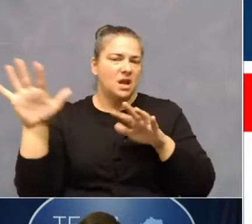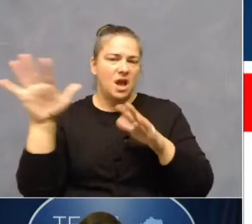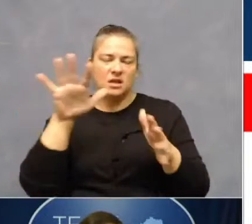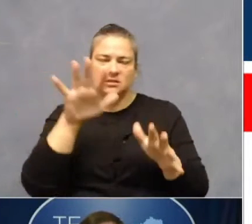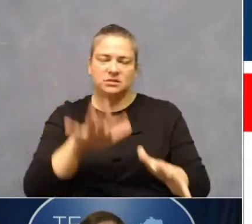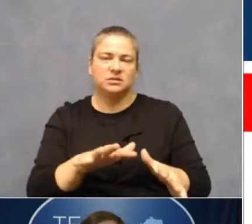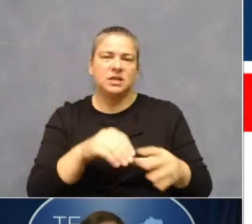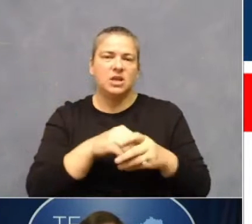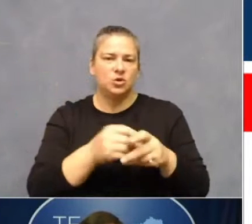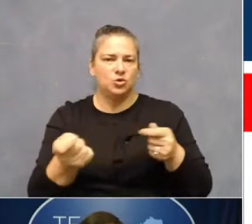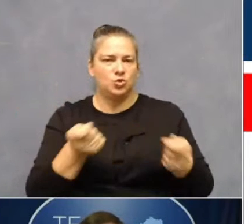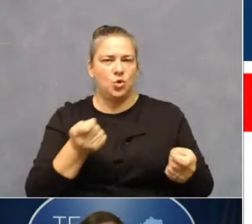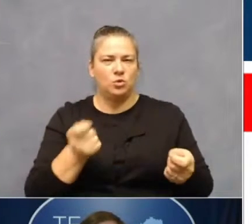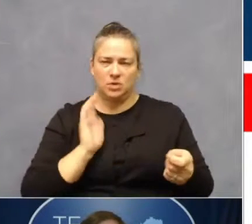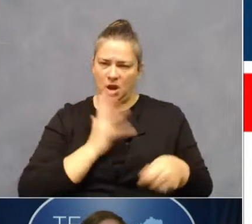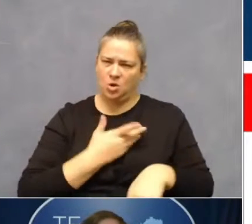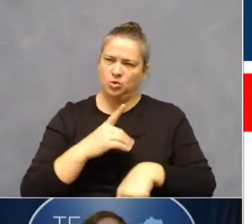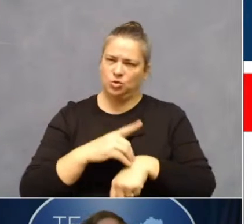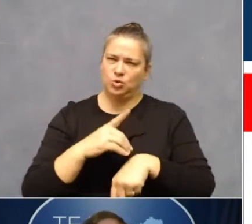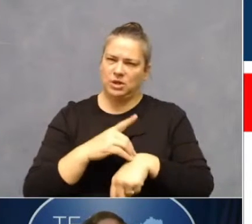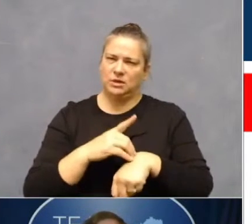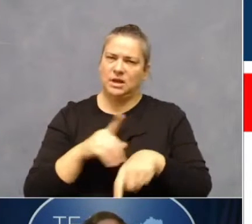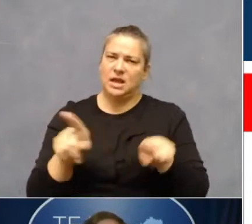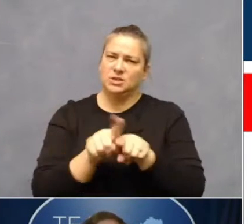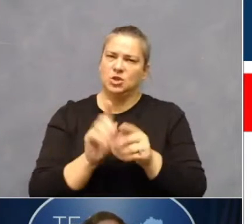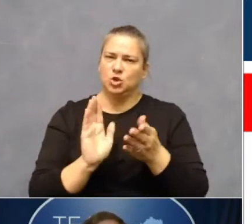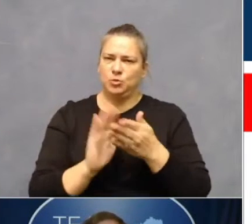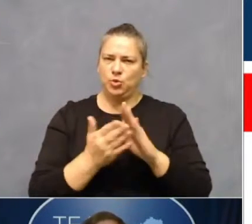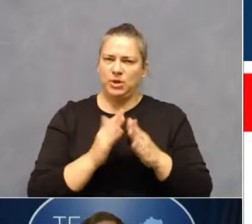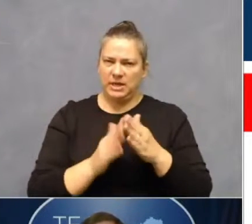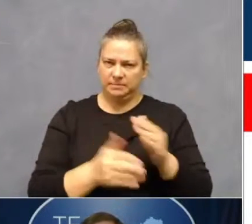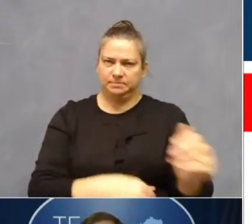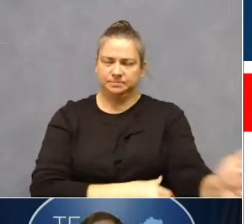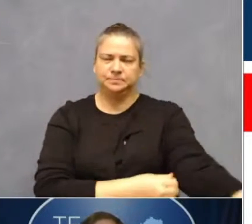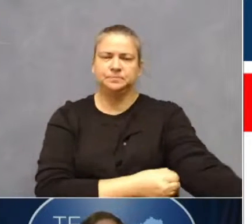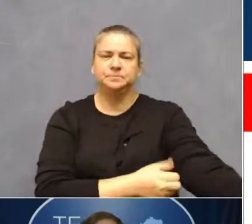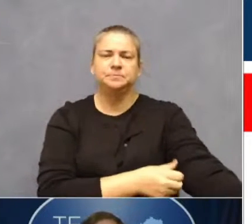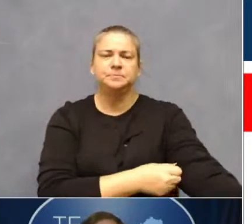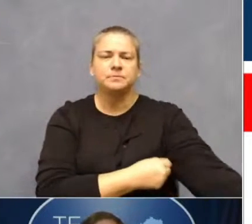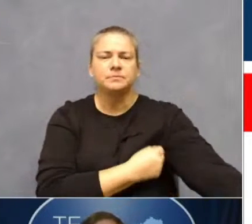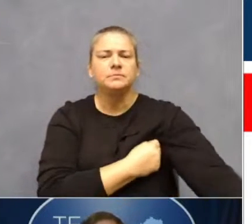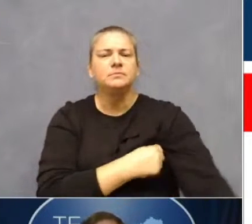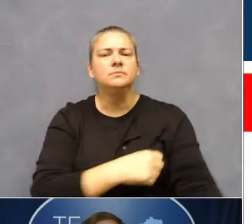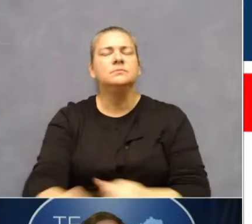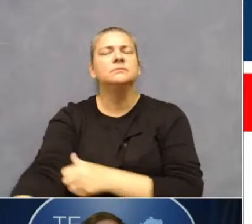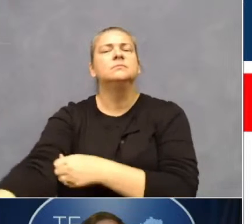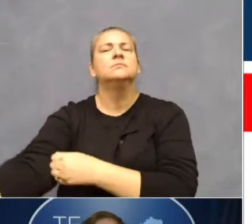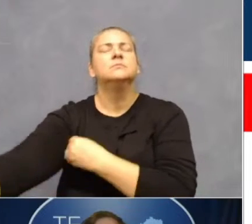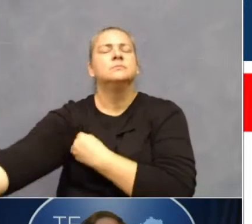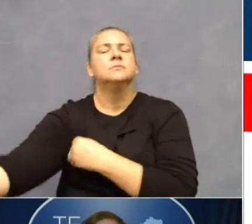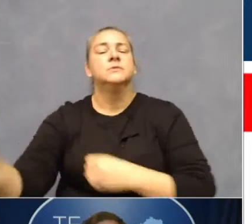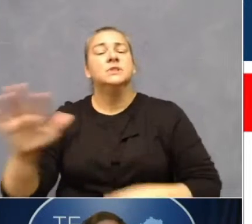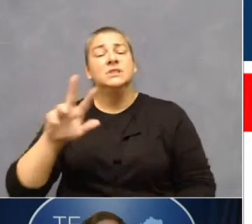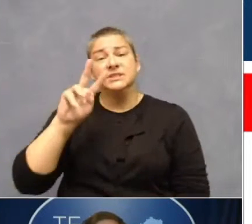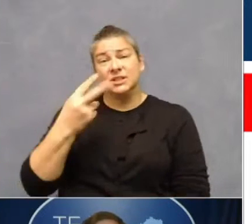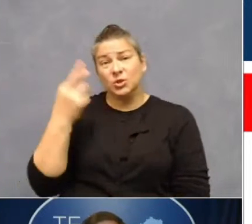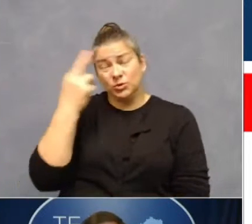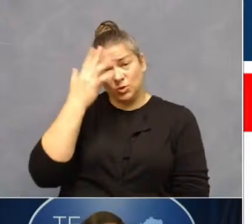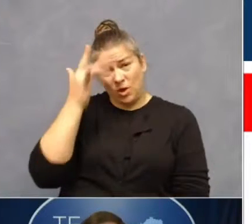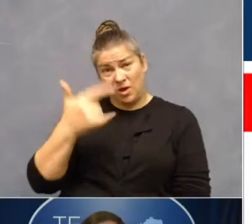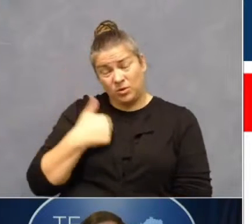our duty as a community of individuals. But the second reason we're making these is to